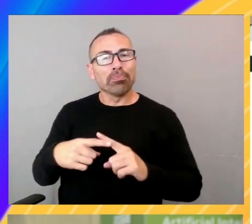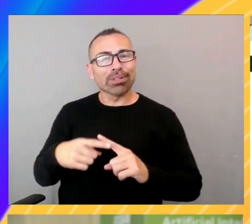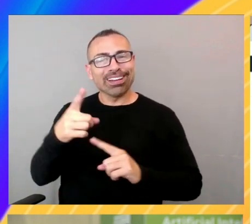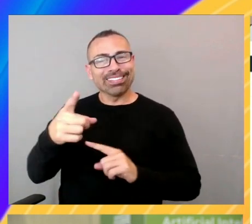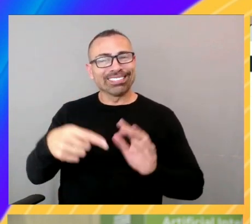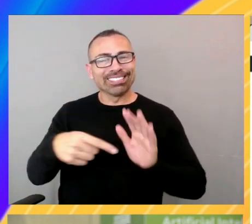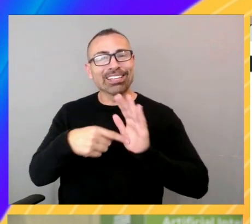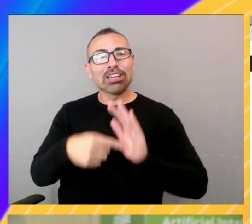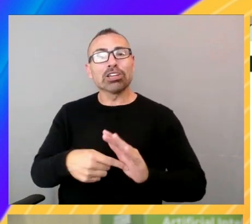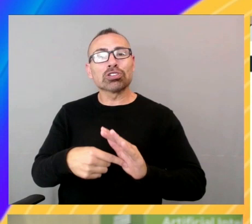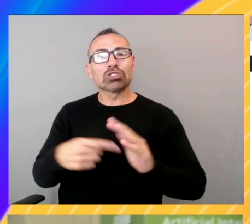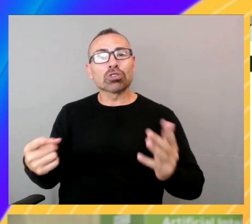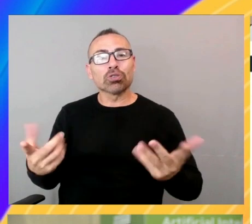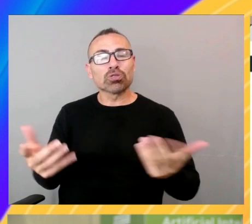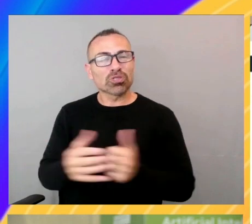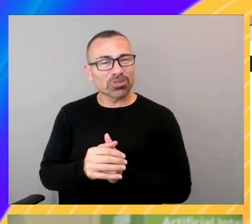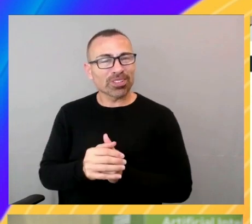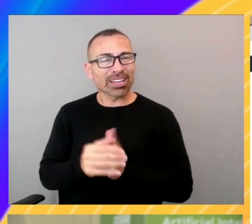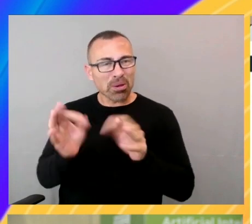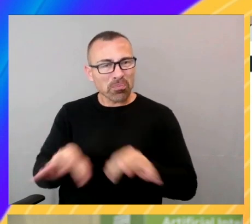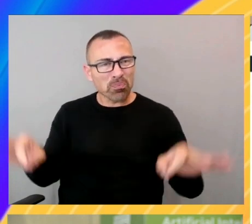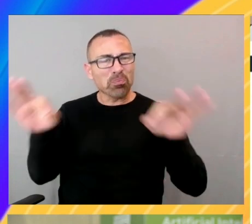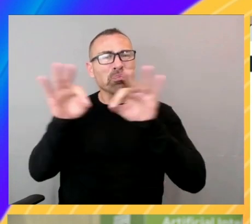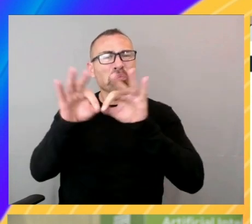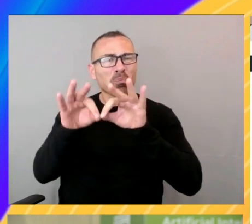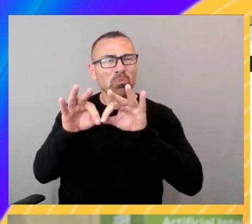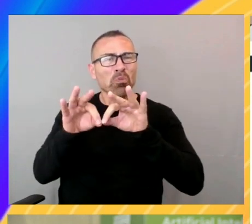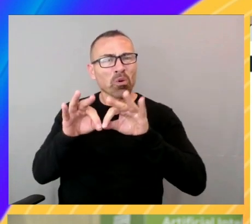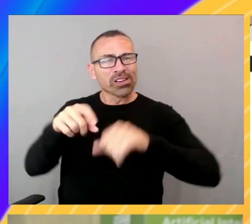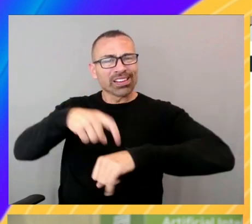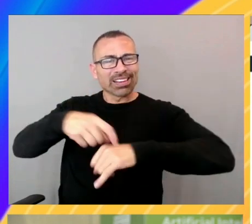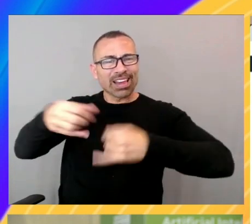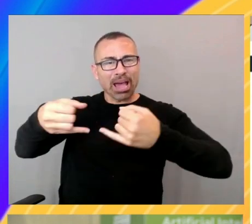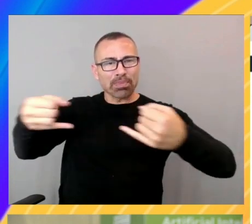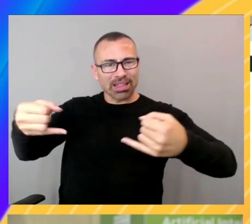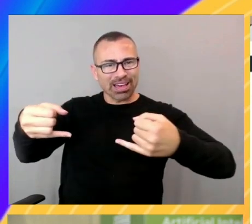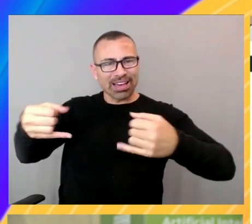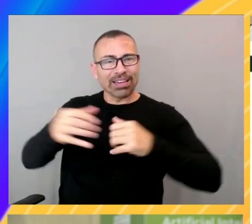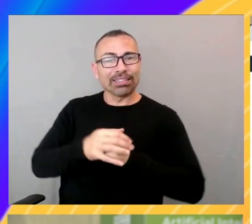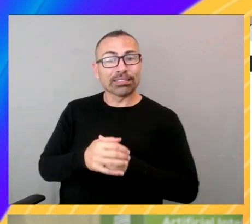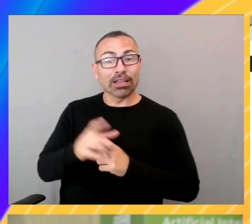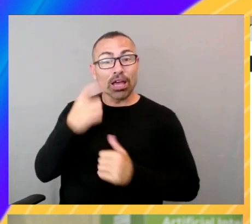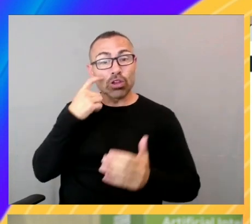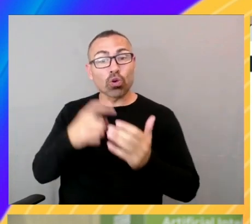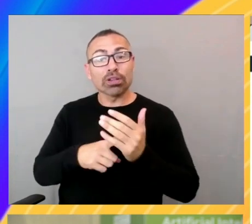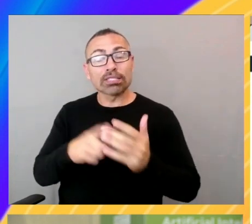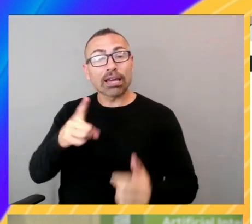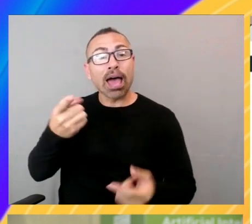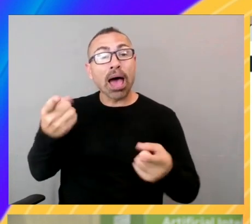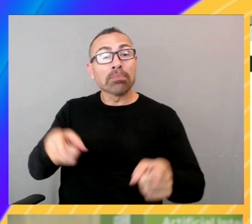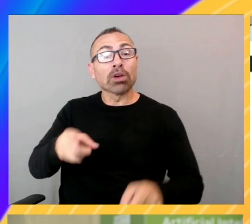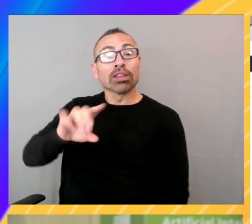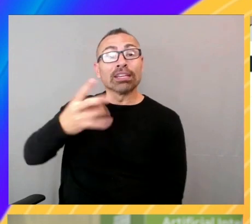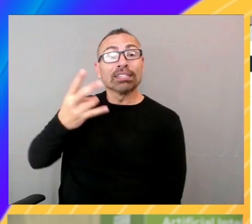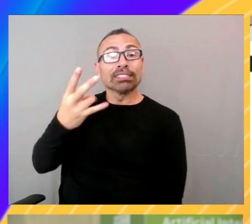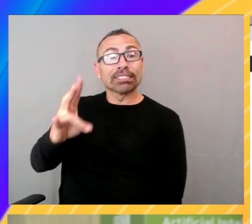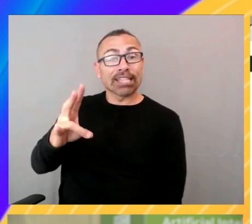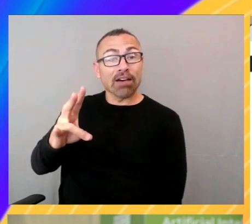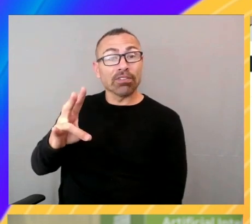It actually knows that on the 7th, I did the deployment, right? This is the data coming